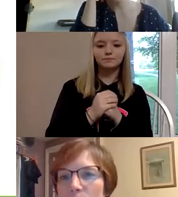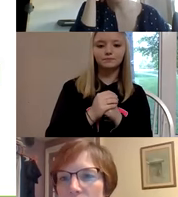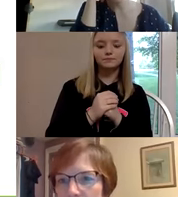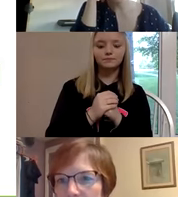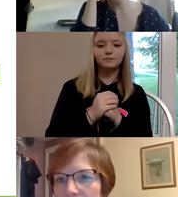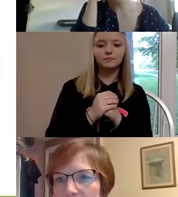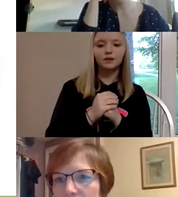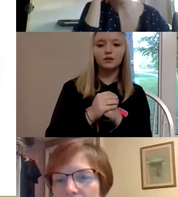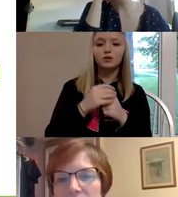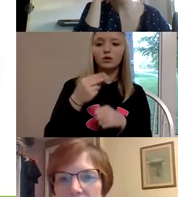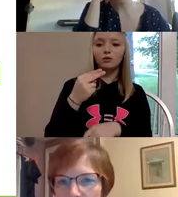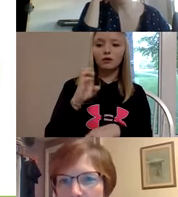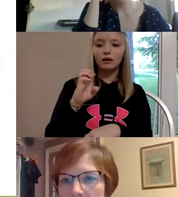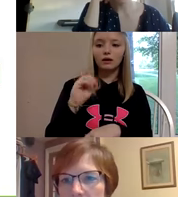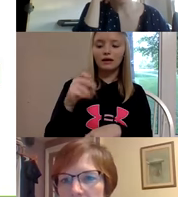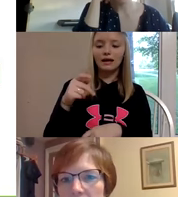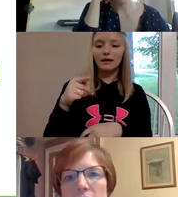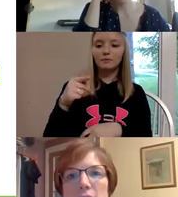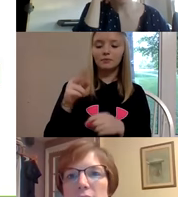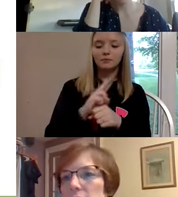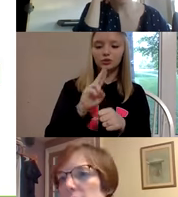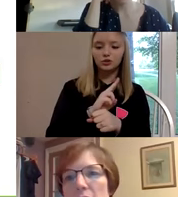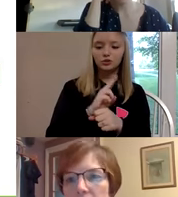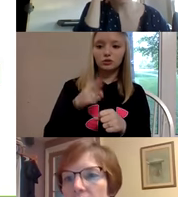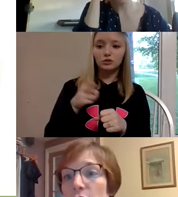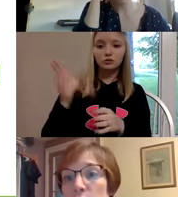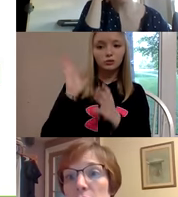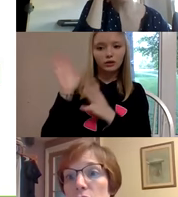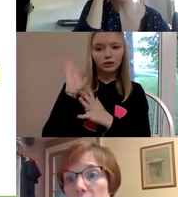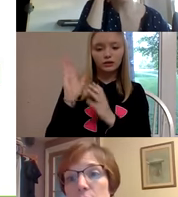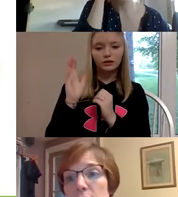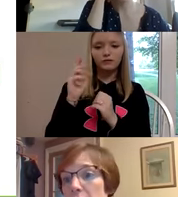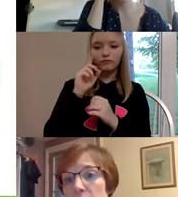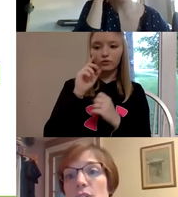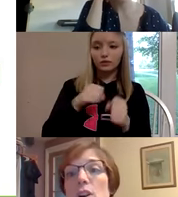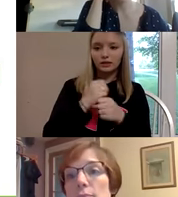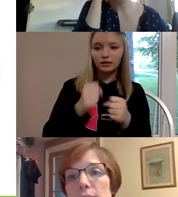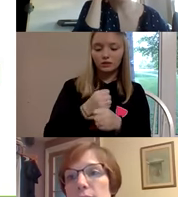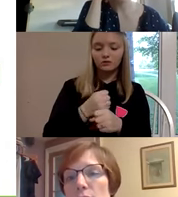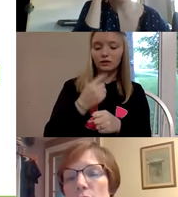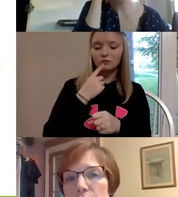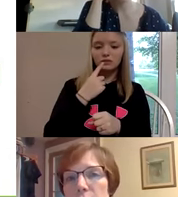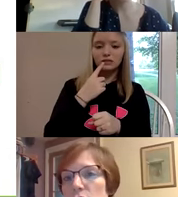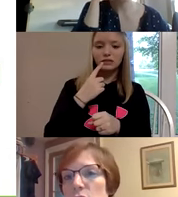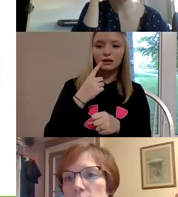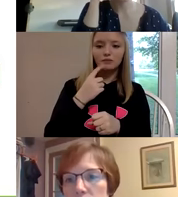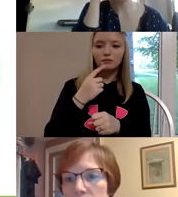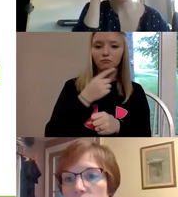hemp was used historically, like for years, like we said, for you know,